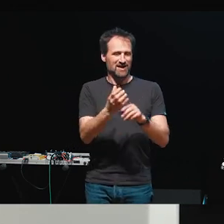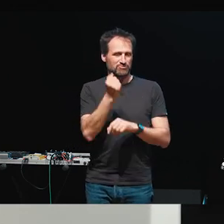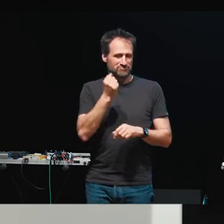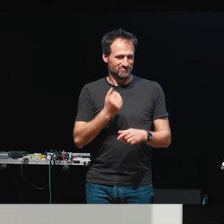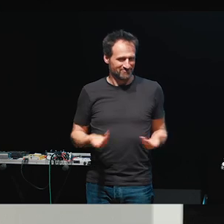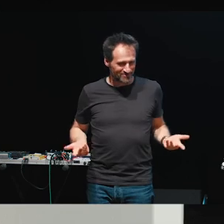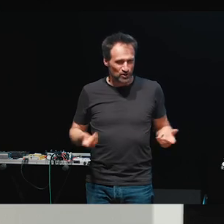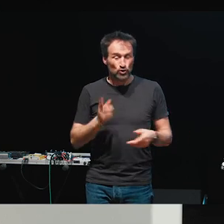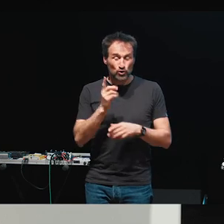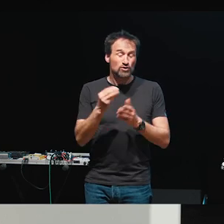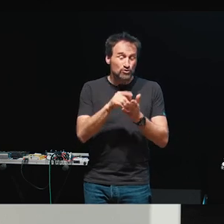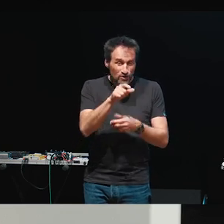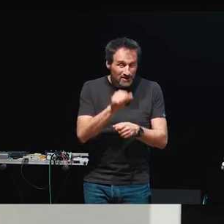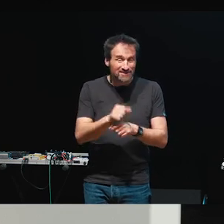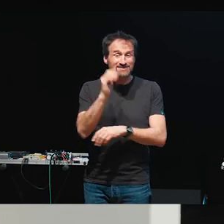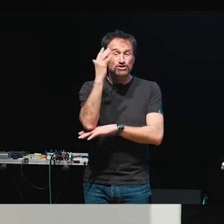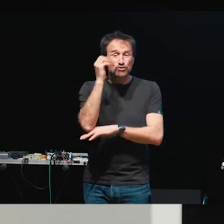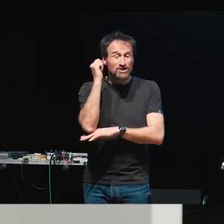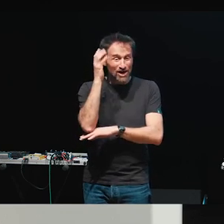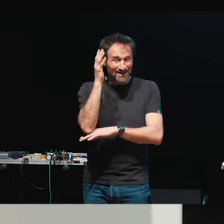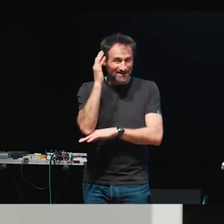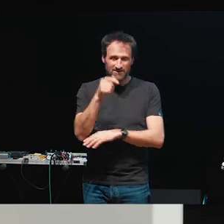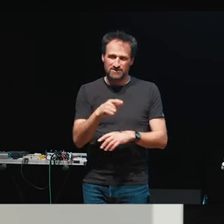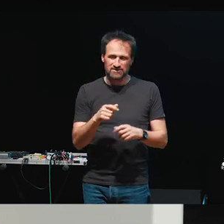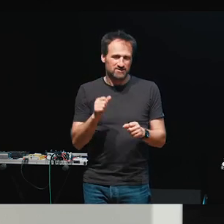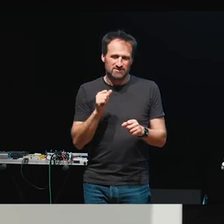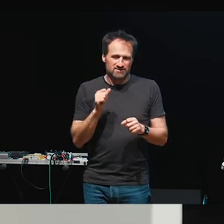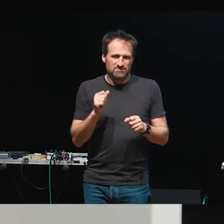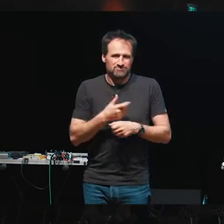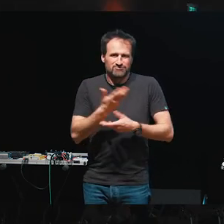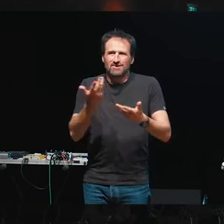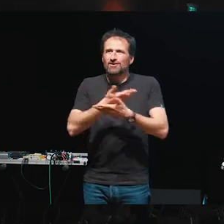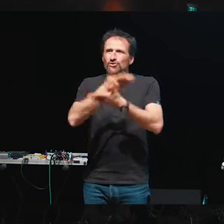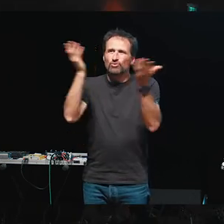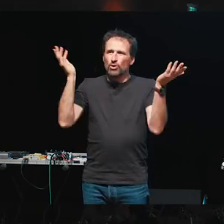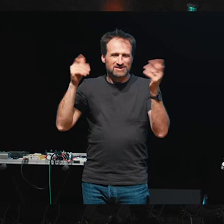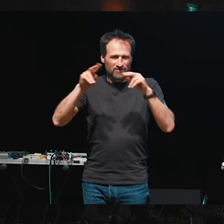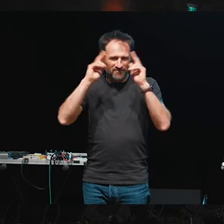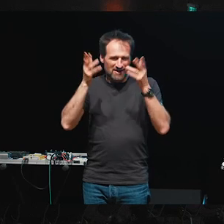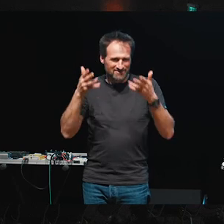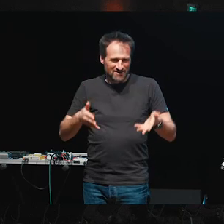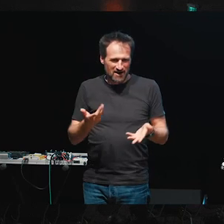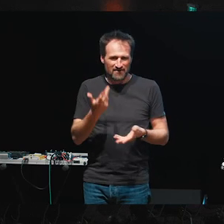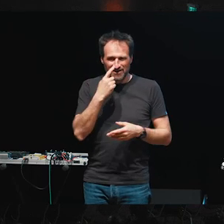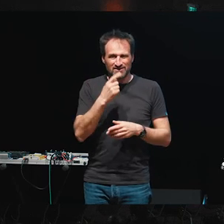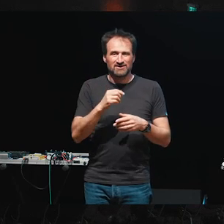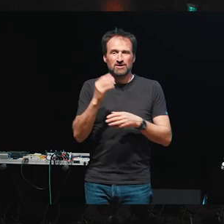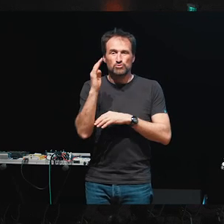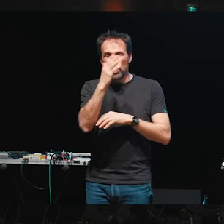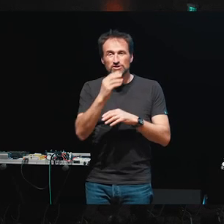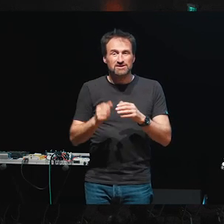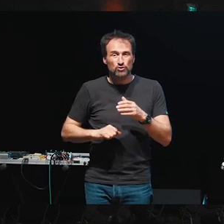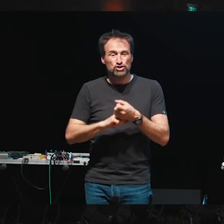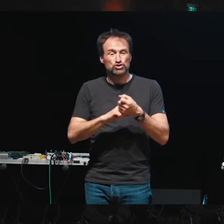things like tree shaking, which you don't get even in a world where every browser supports modules. So there is a place for